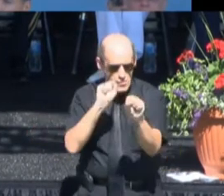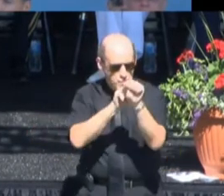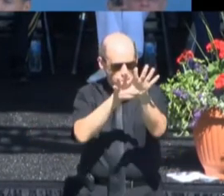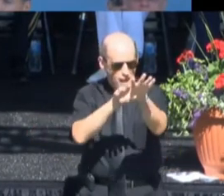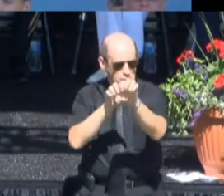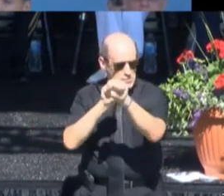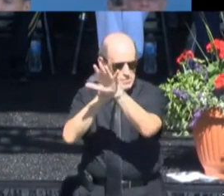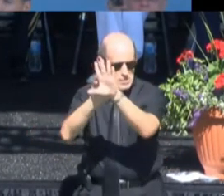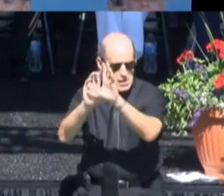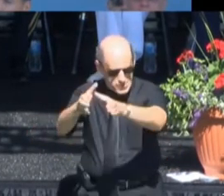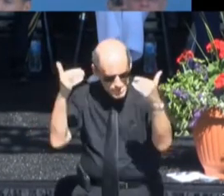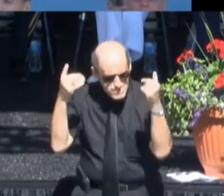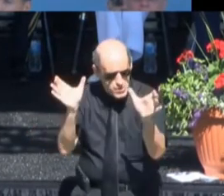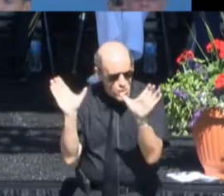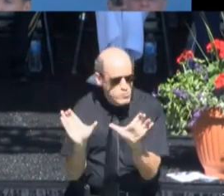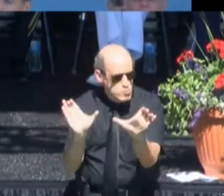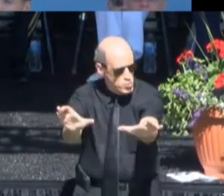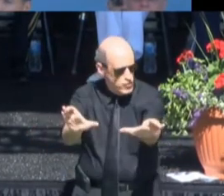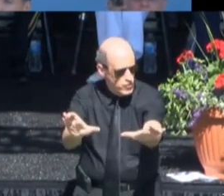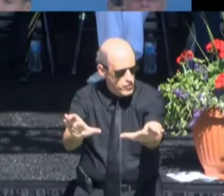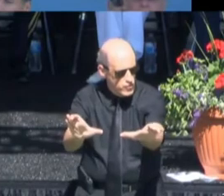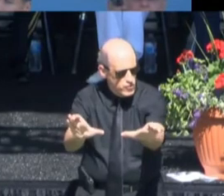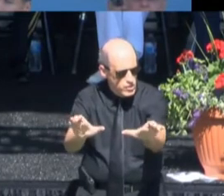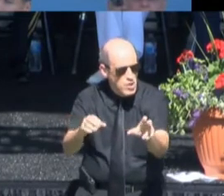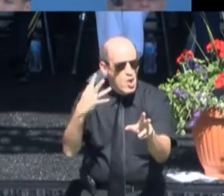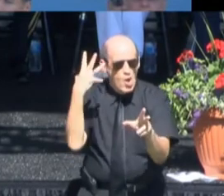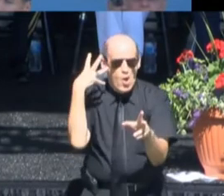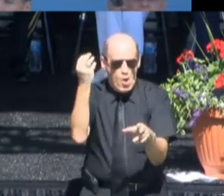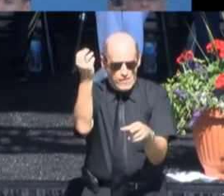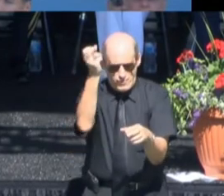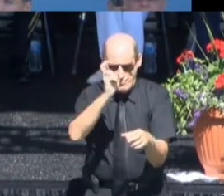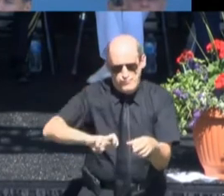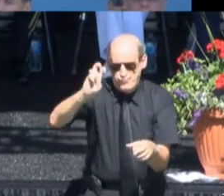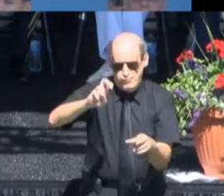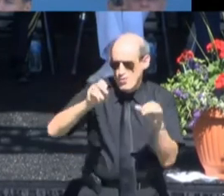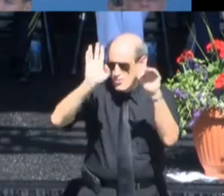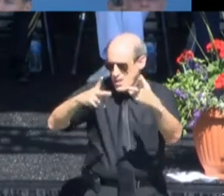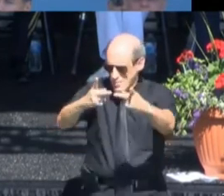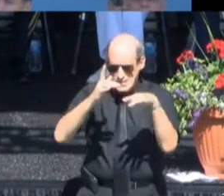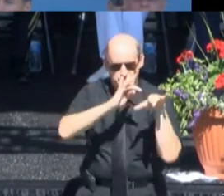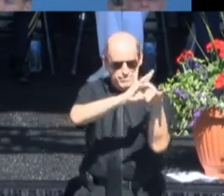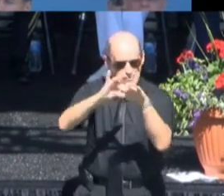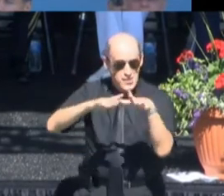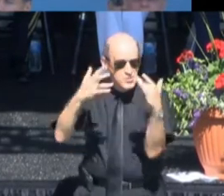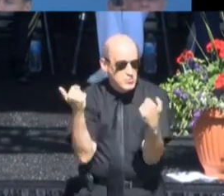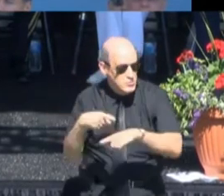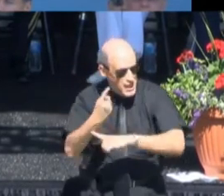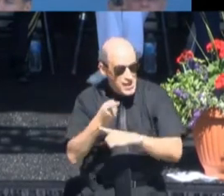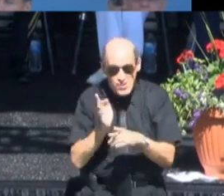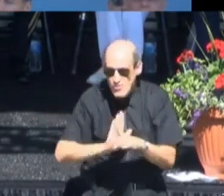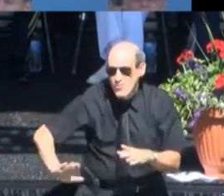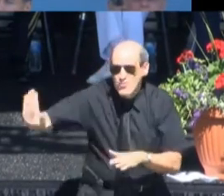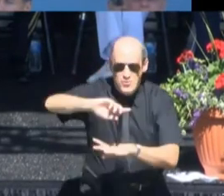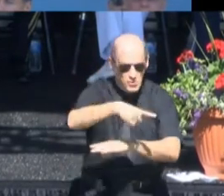mountains. You're off to great places. Today is your day.